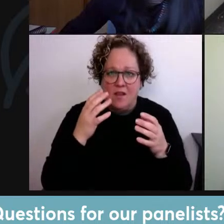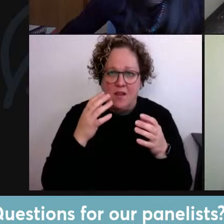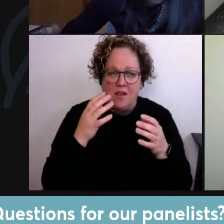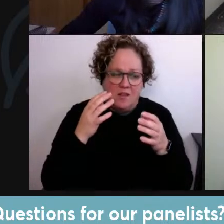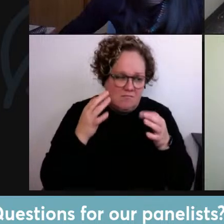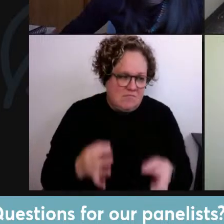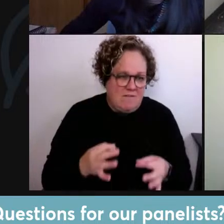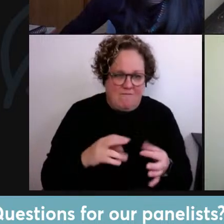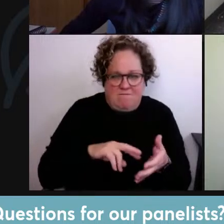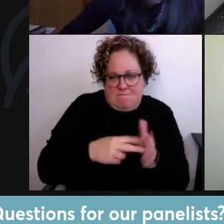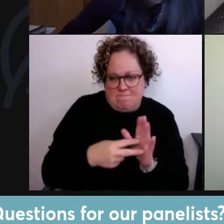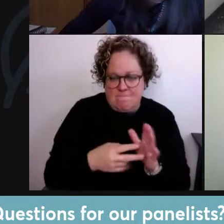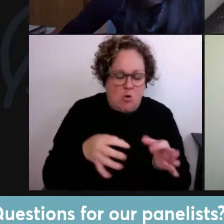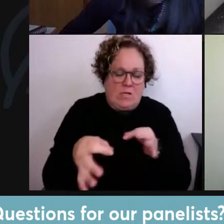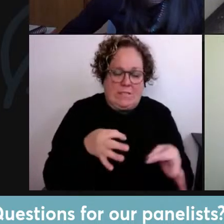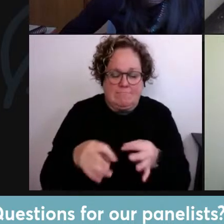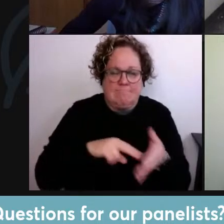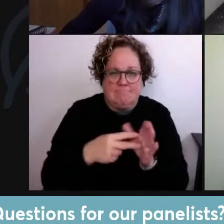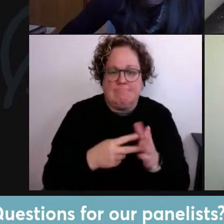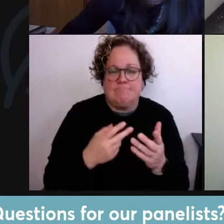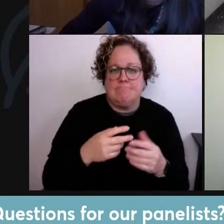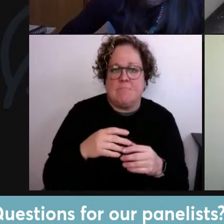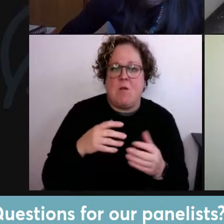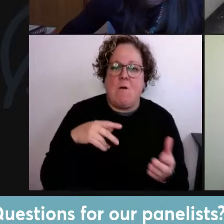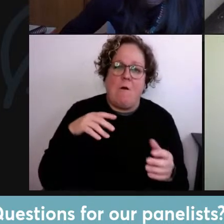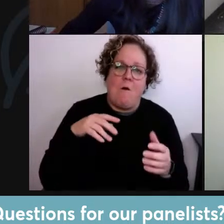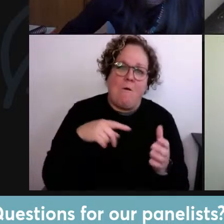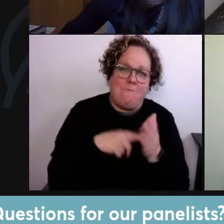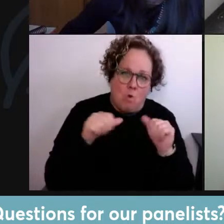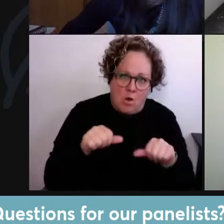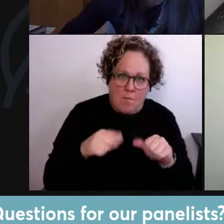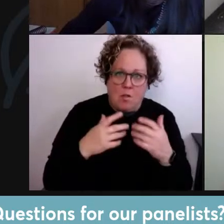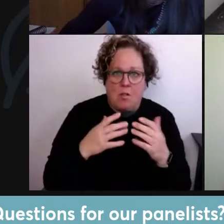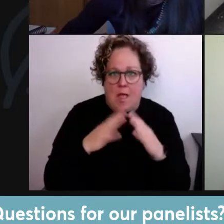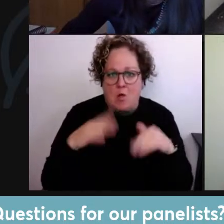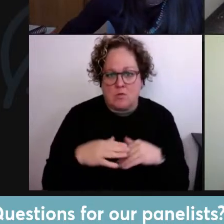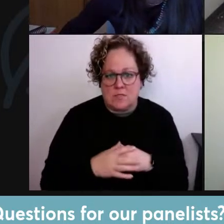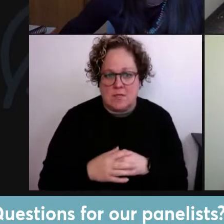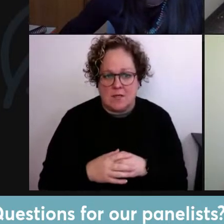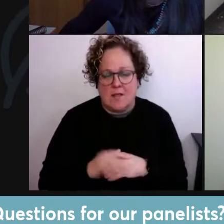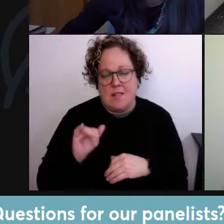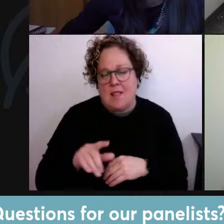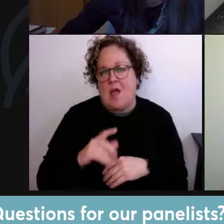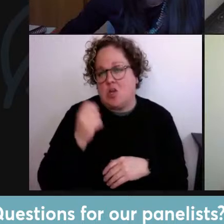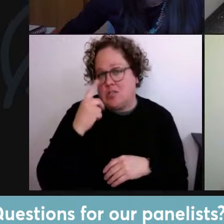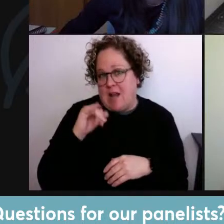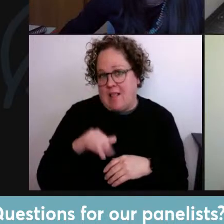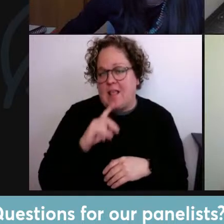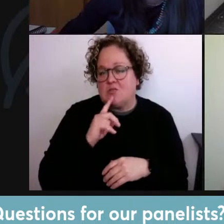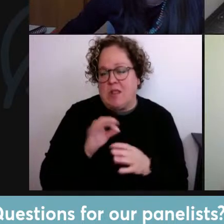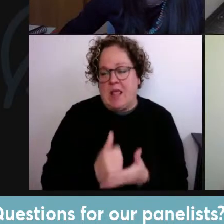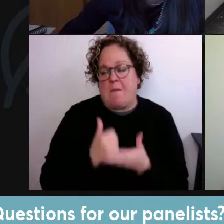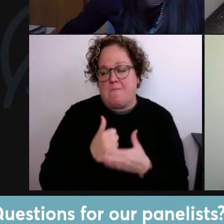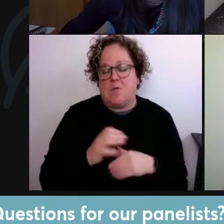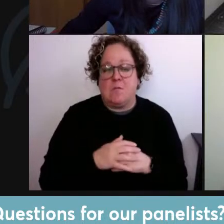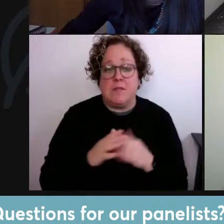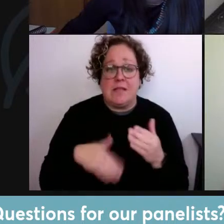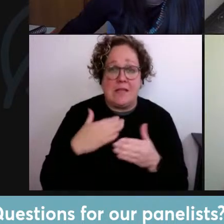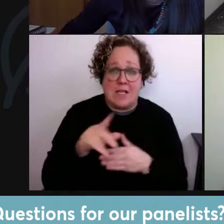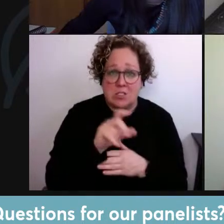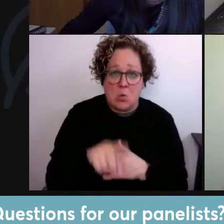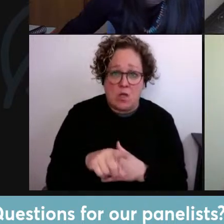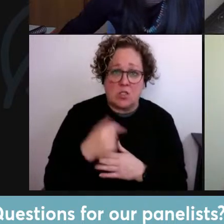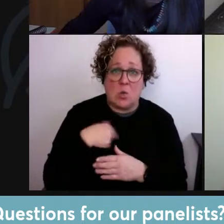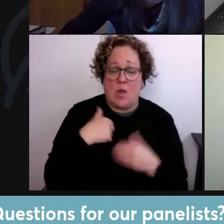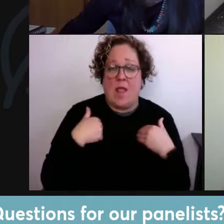that, you know, being grounded in that understanding is really helpful. The next question that we got